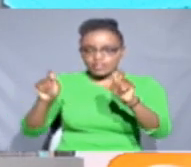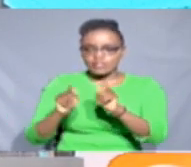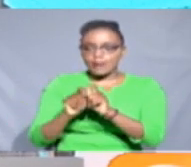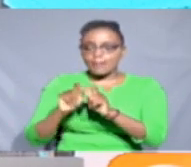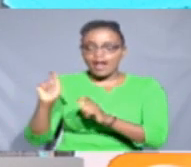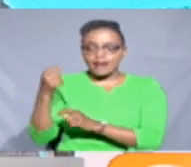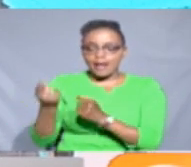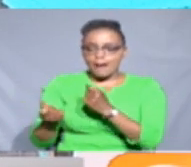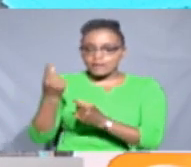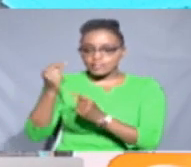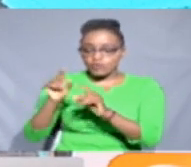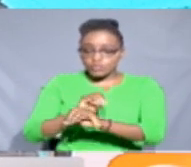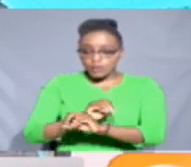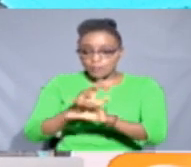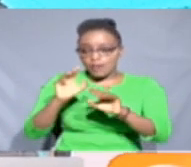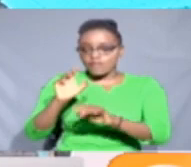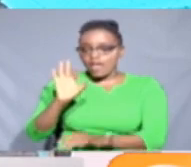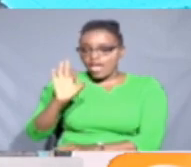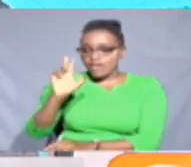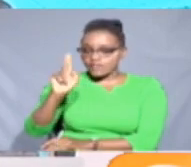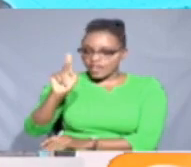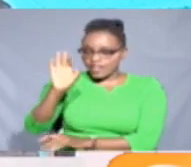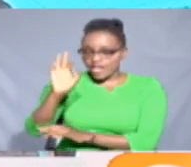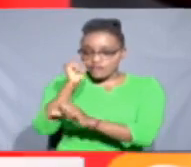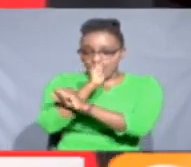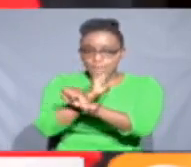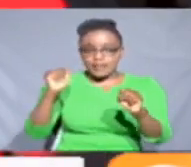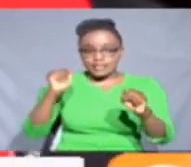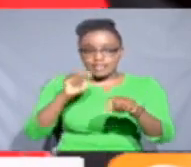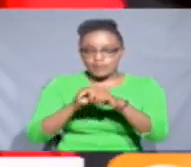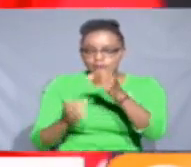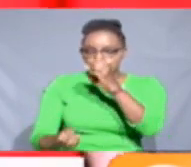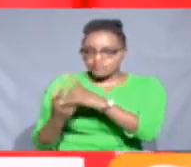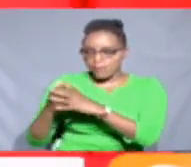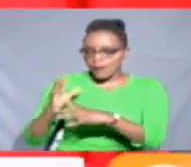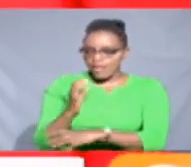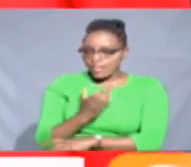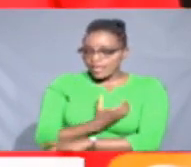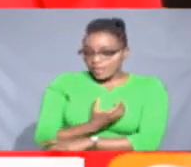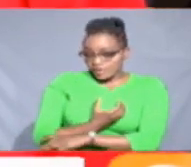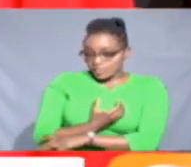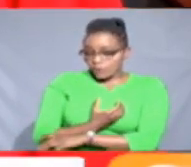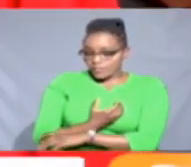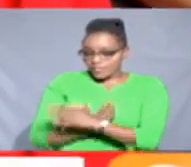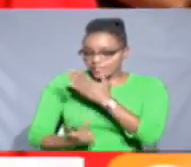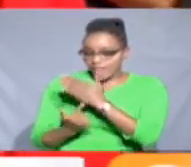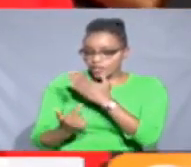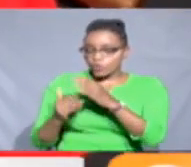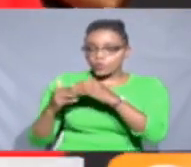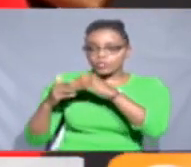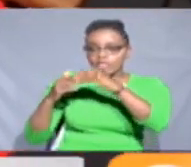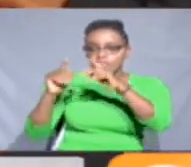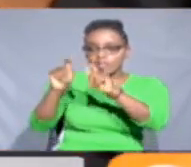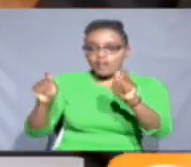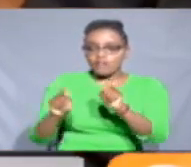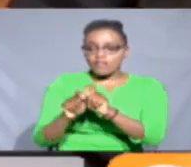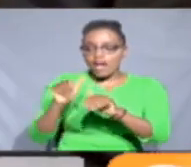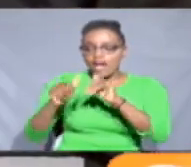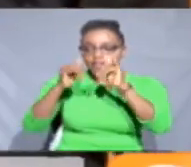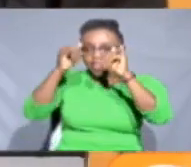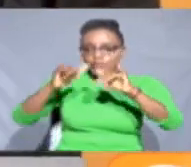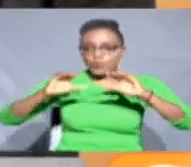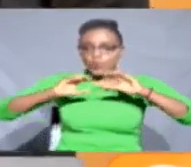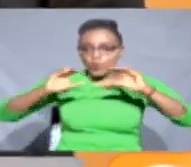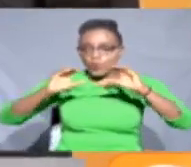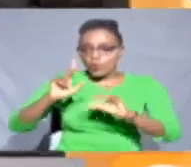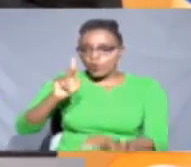yaliwekwa wazi na rais wa shirikisho la kandanda nchini Nick Mwendwa katika uzinduzi wa kamati ya kiufundi itakayoongoza timu hiyo chini ya kocha mkuu Francis